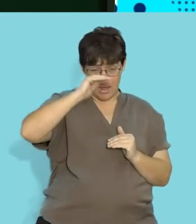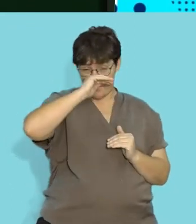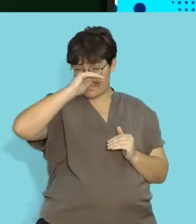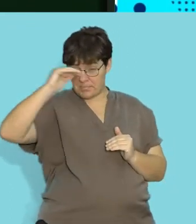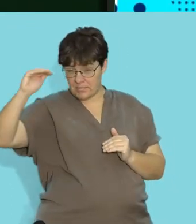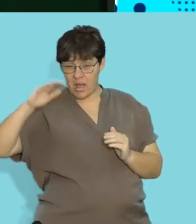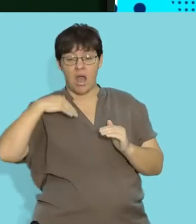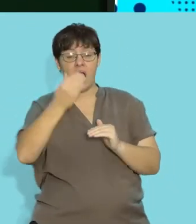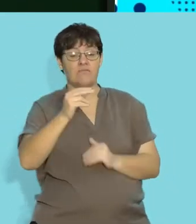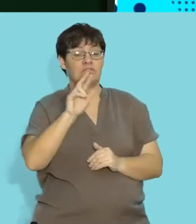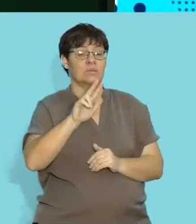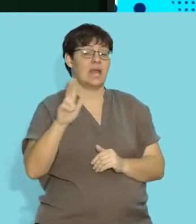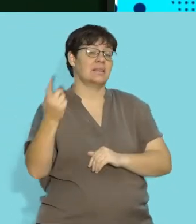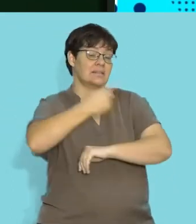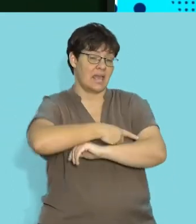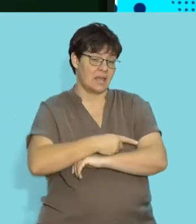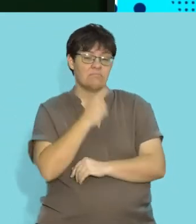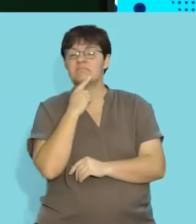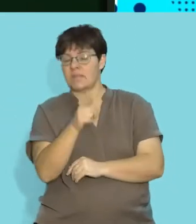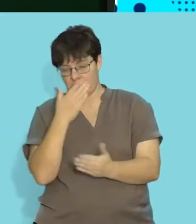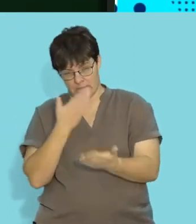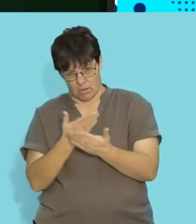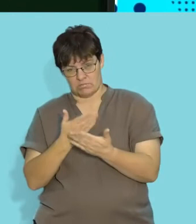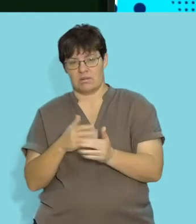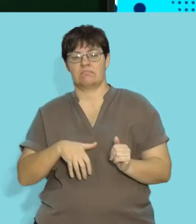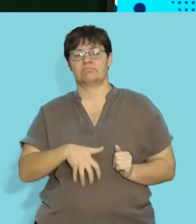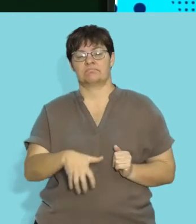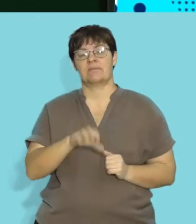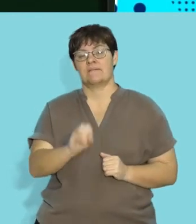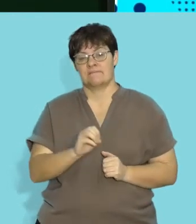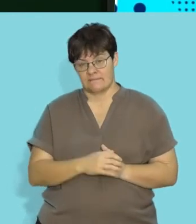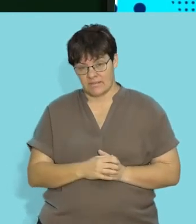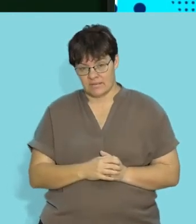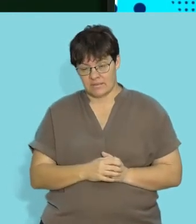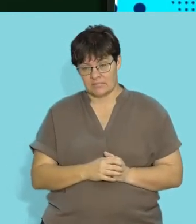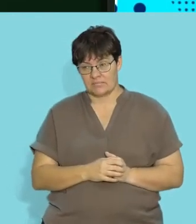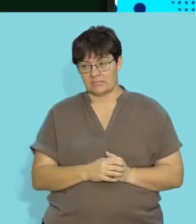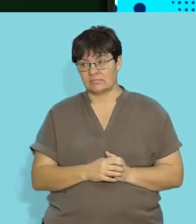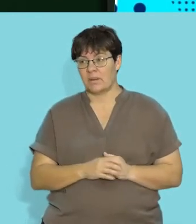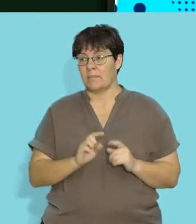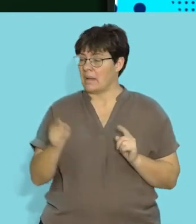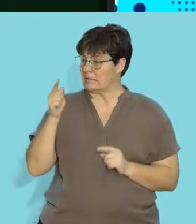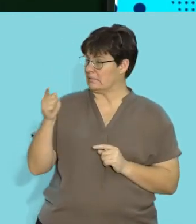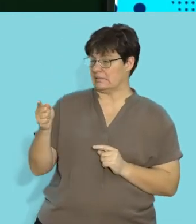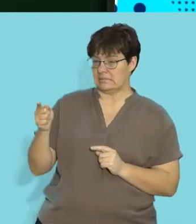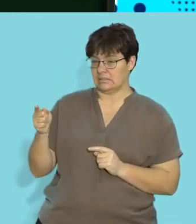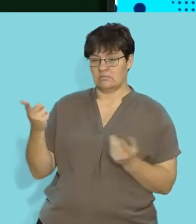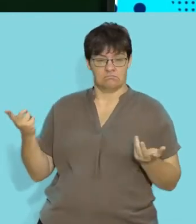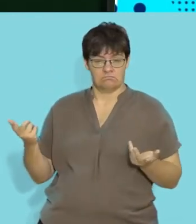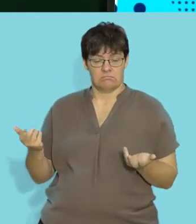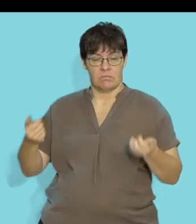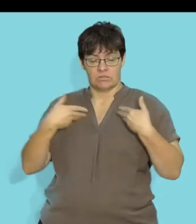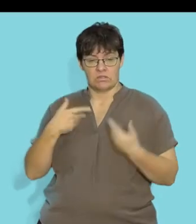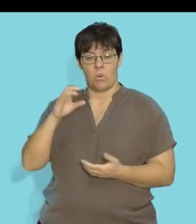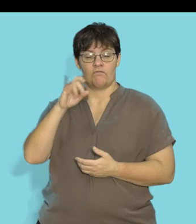remain high post day 28, we could infer that there is a possibility that fertilization has occurred. However,